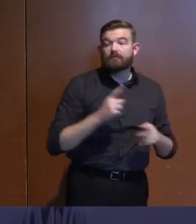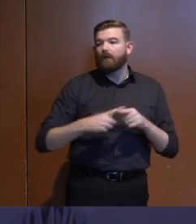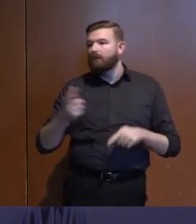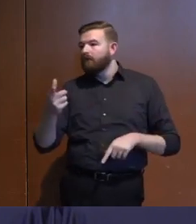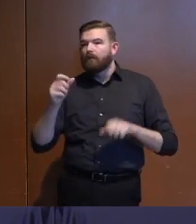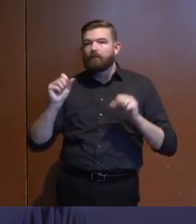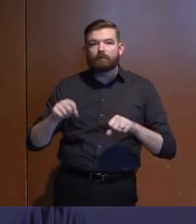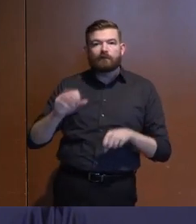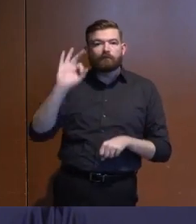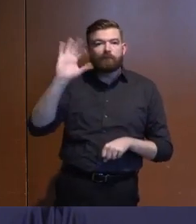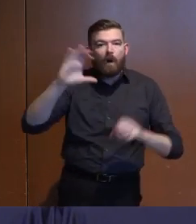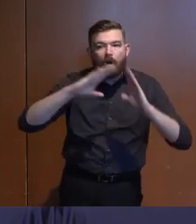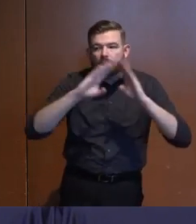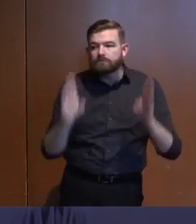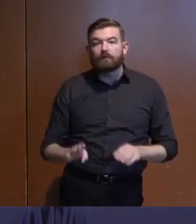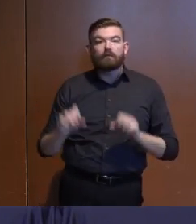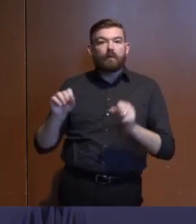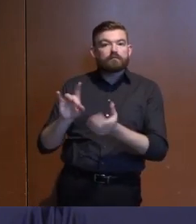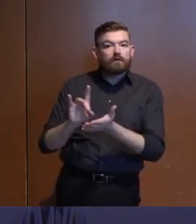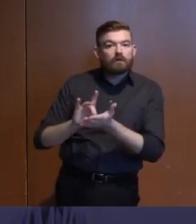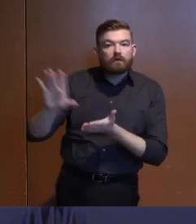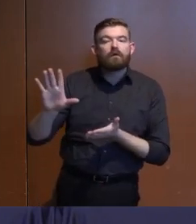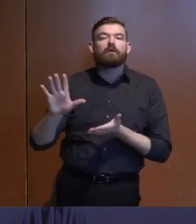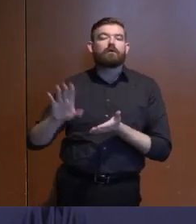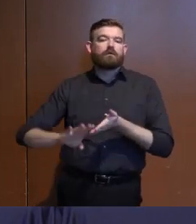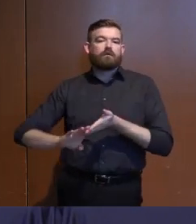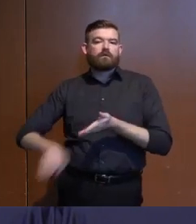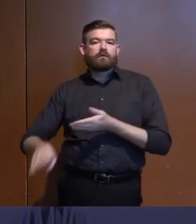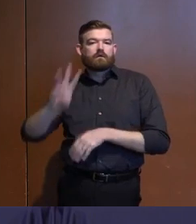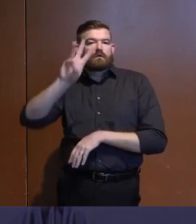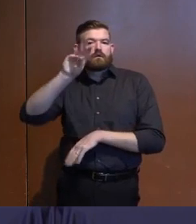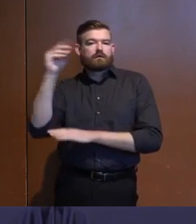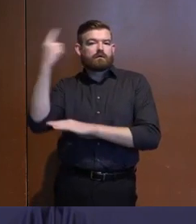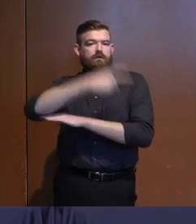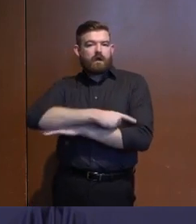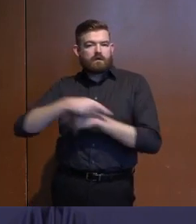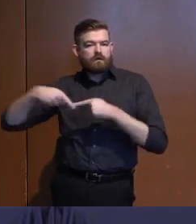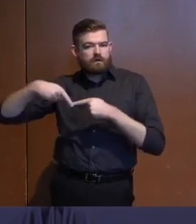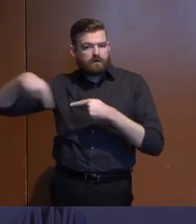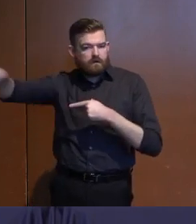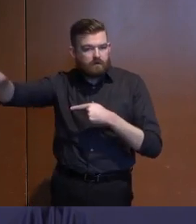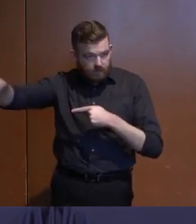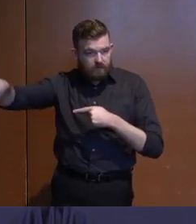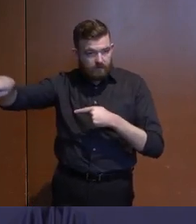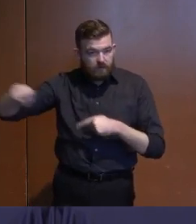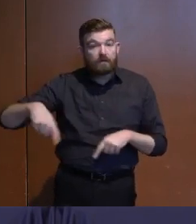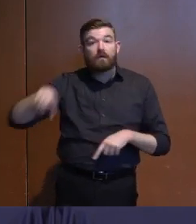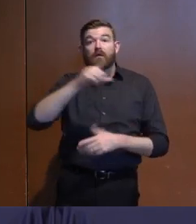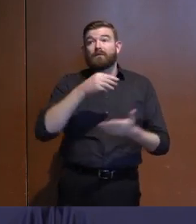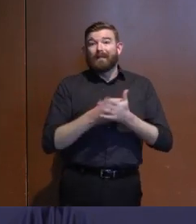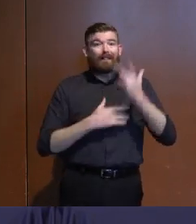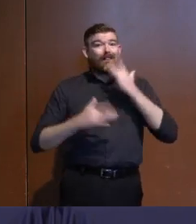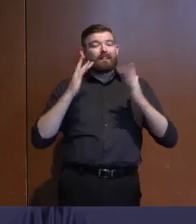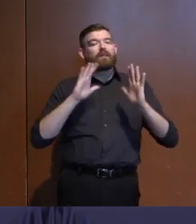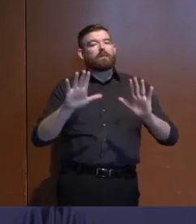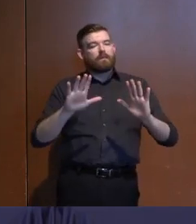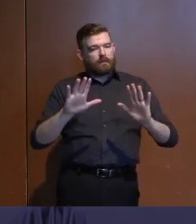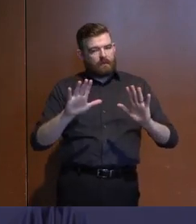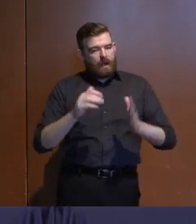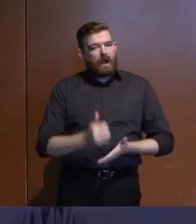New Jersey families can breathe easier, keep their heads above water, and have a place they can continue to call